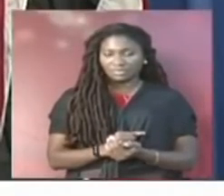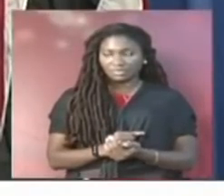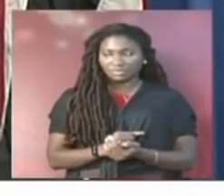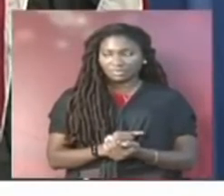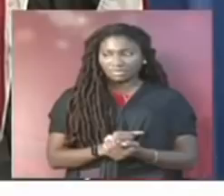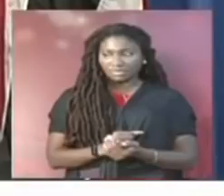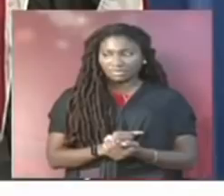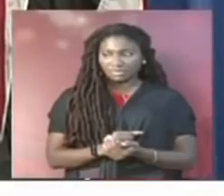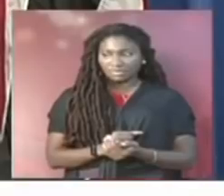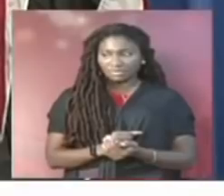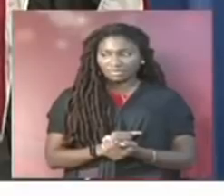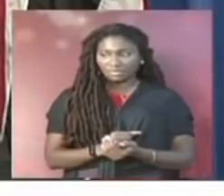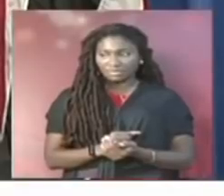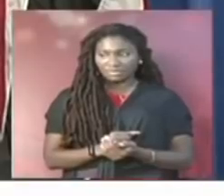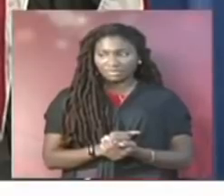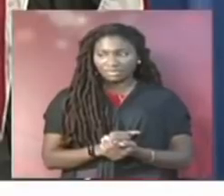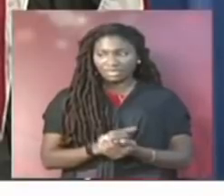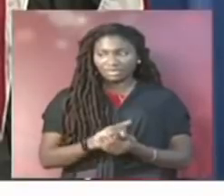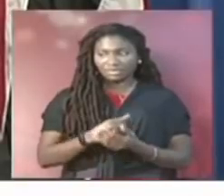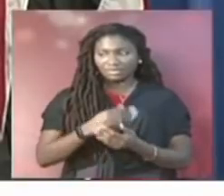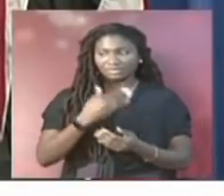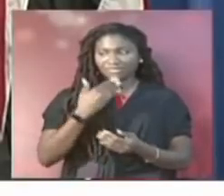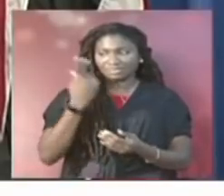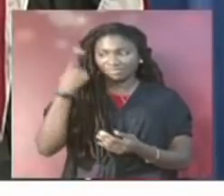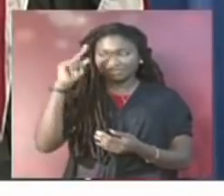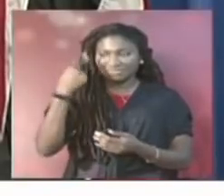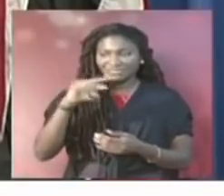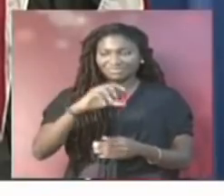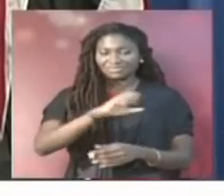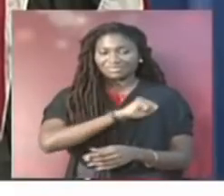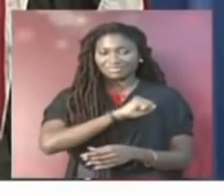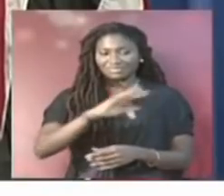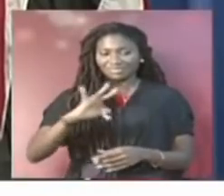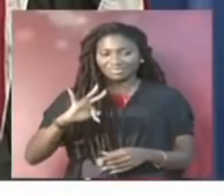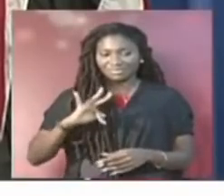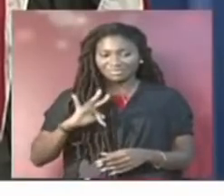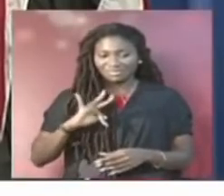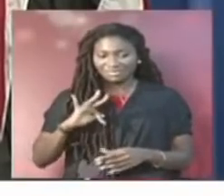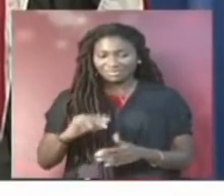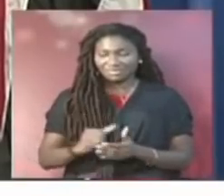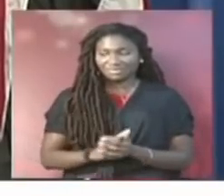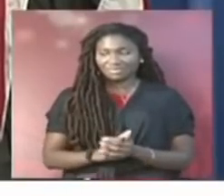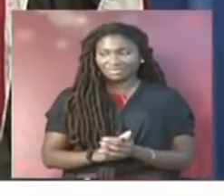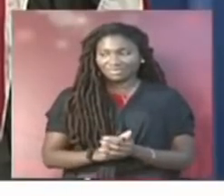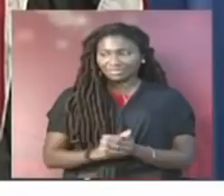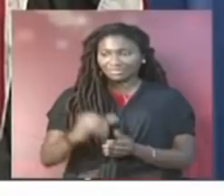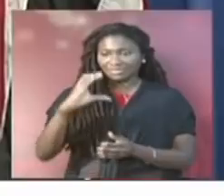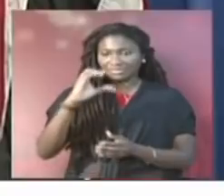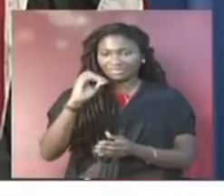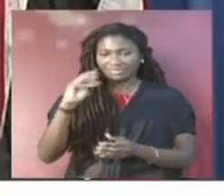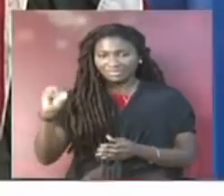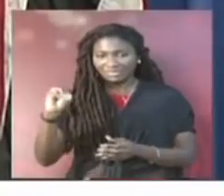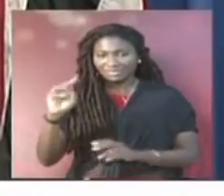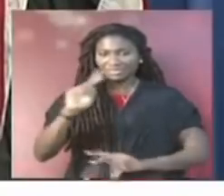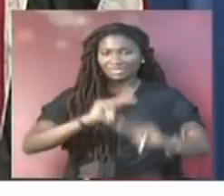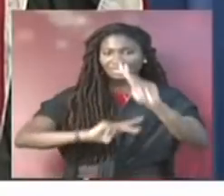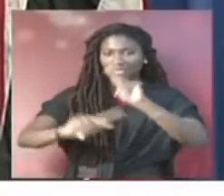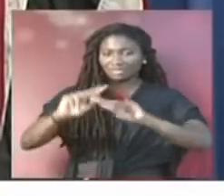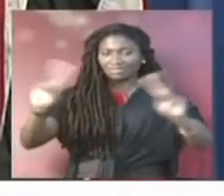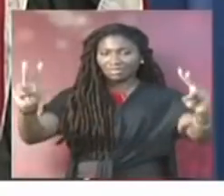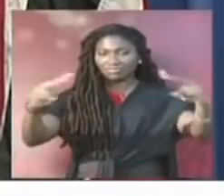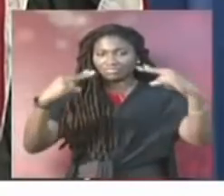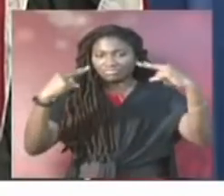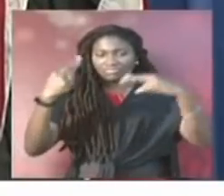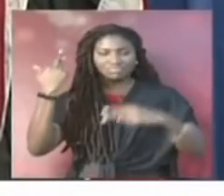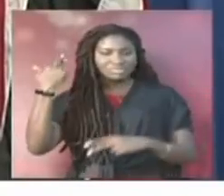hard-working health staff led by the CMO and his staff, members of the viewing and listening